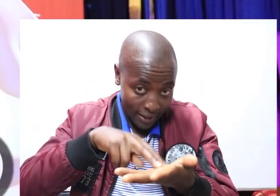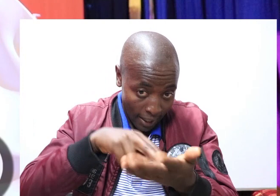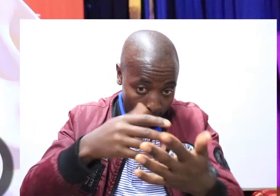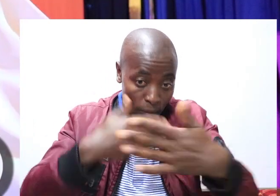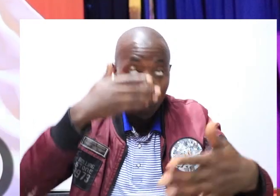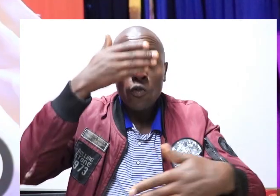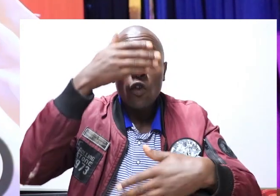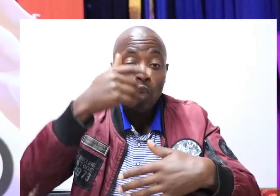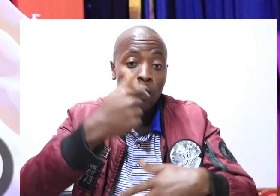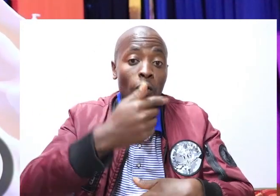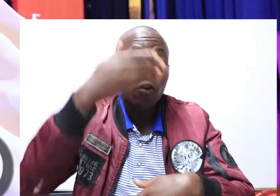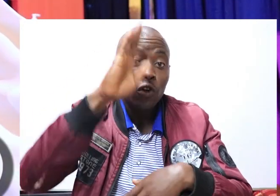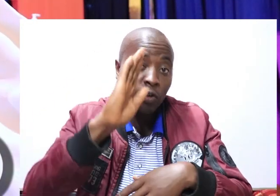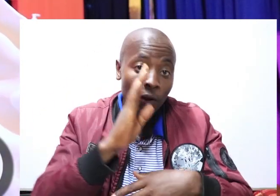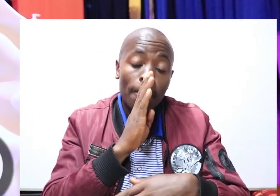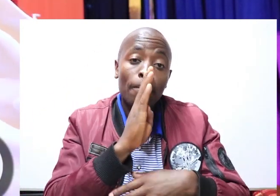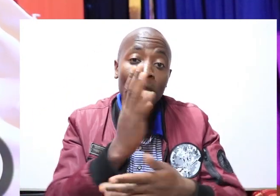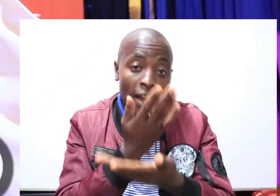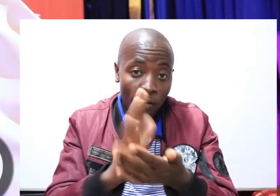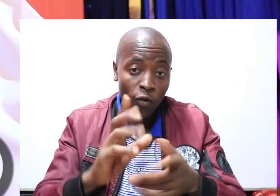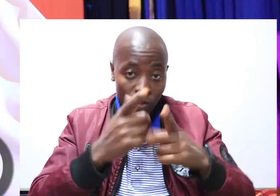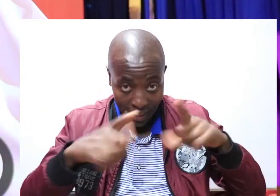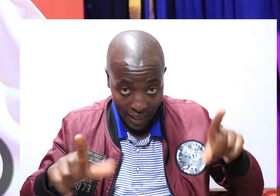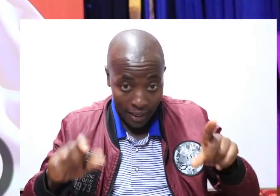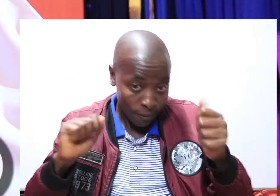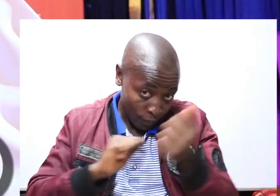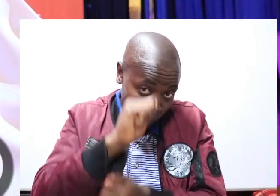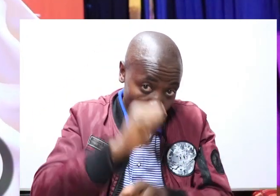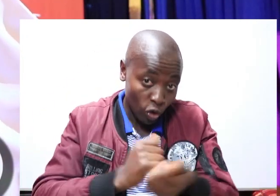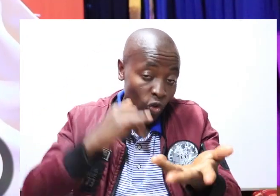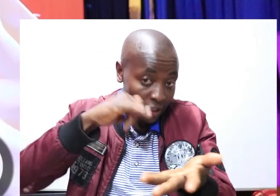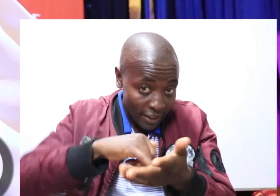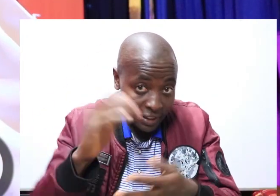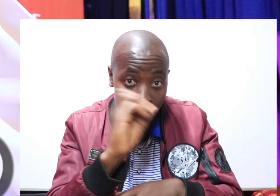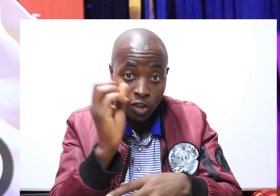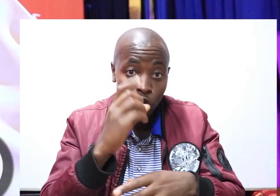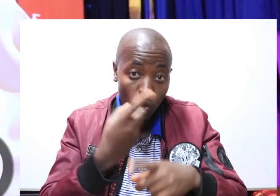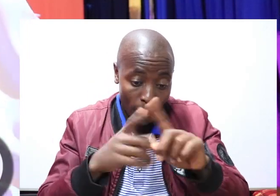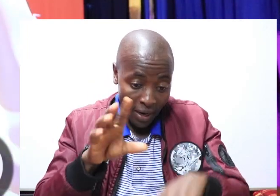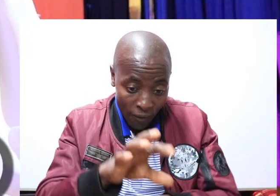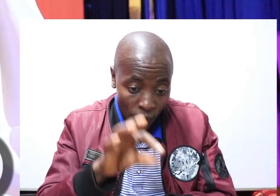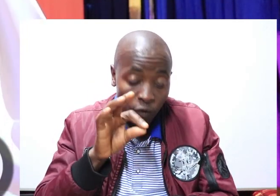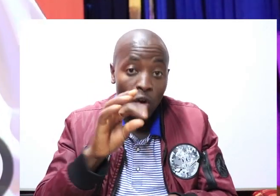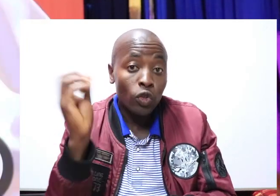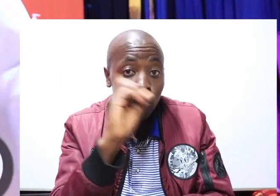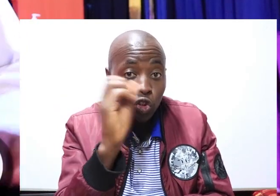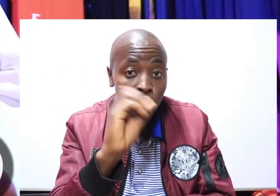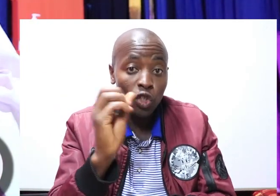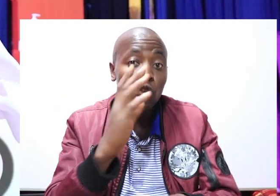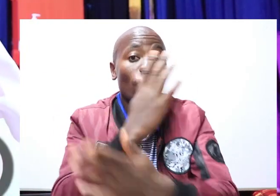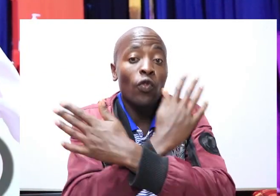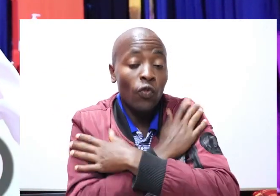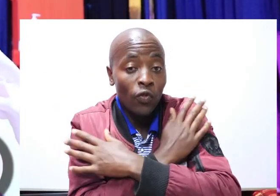gap on behalf of the land, so I would not destroy it, but I found none.